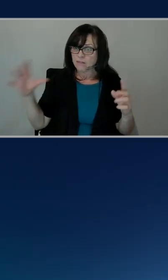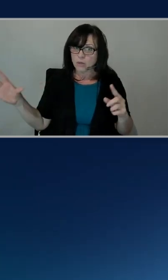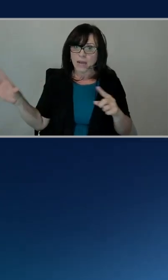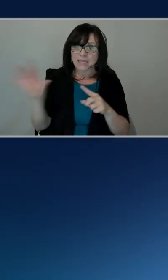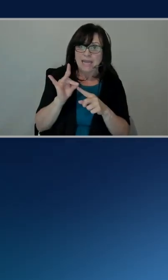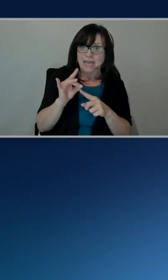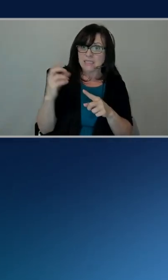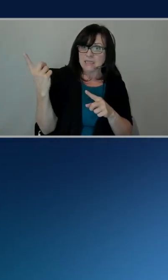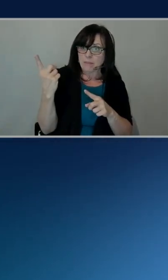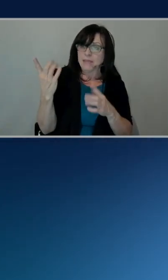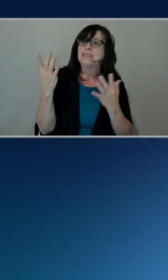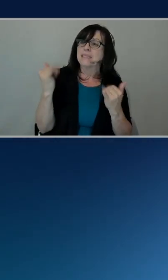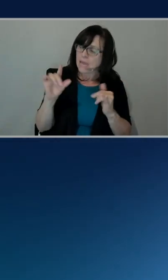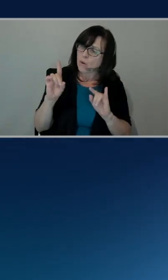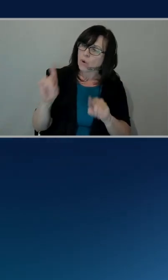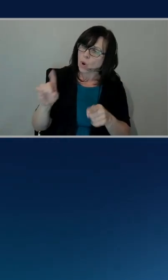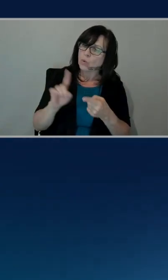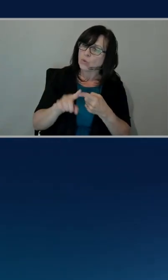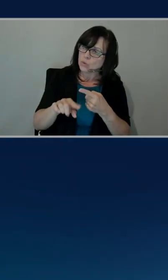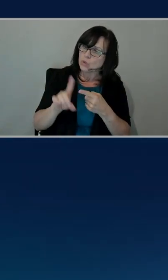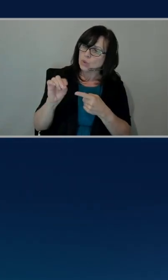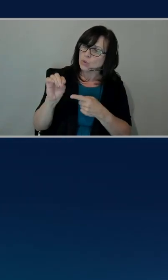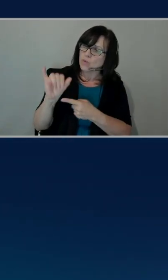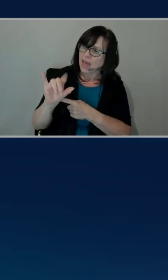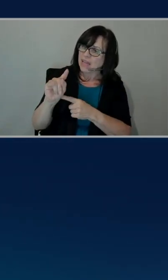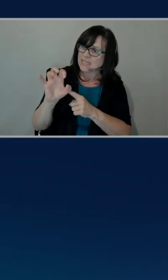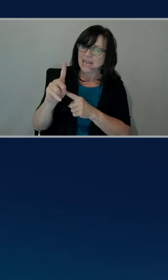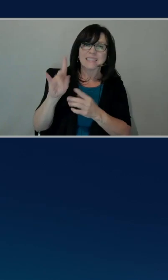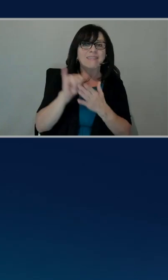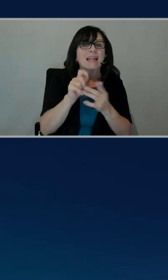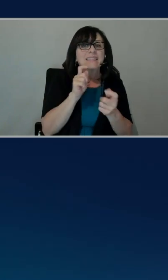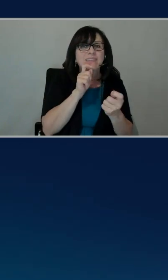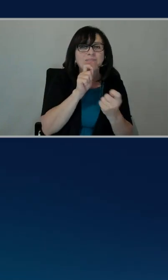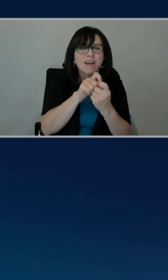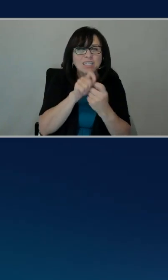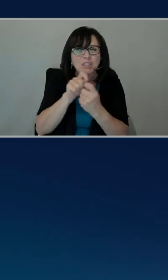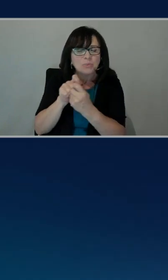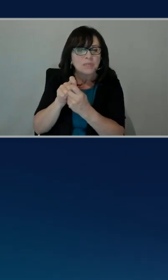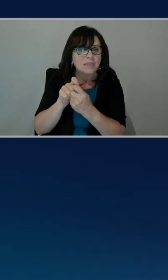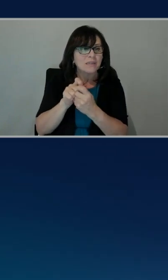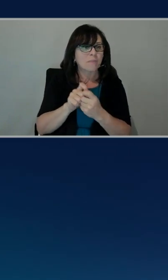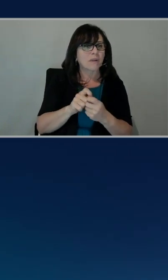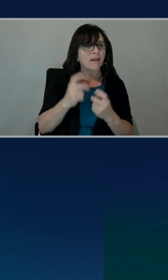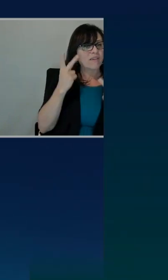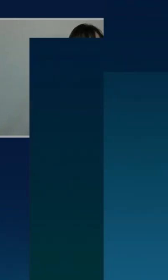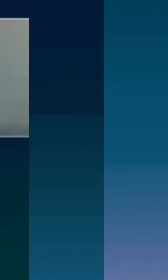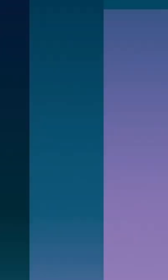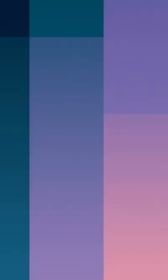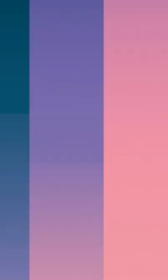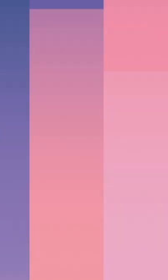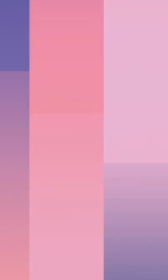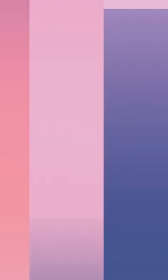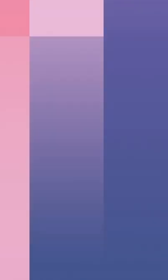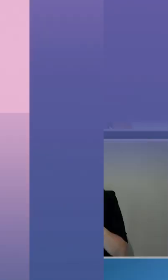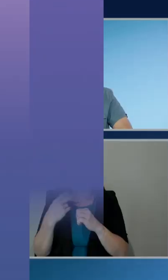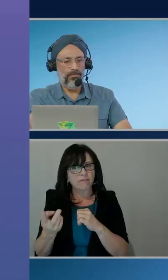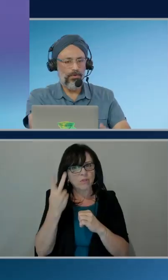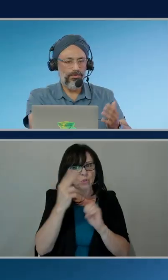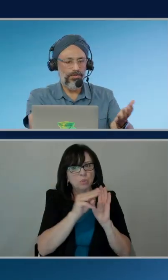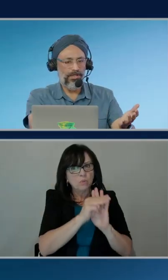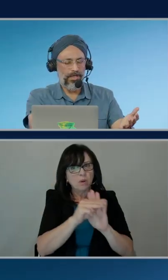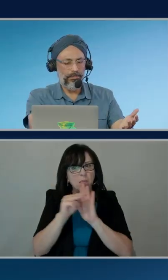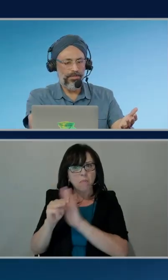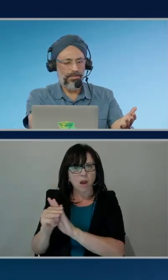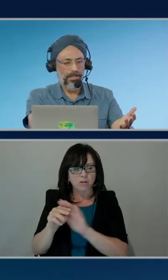now go and do this task, right? That's where the fine-tuning comes in. But if I look at this structure here, I've got 2 models and I've got